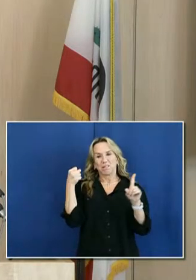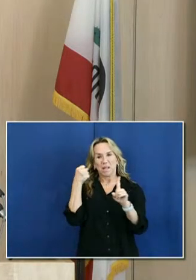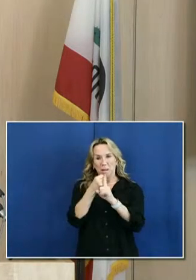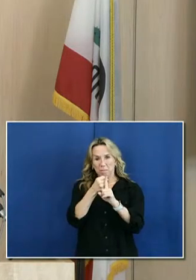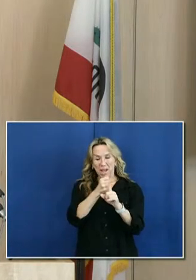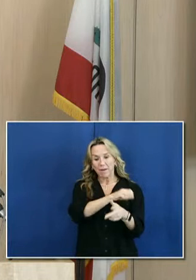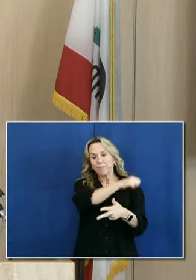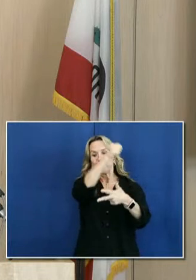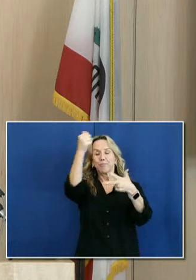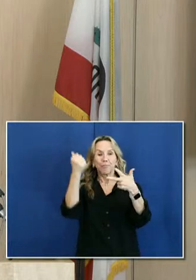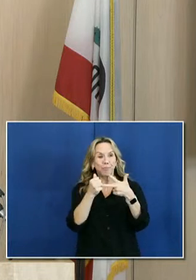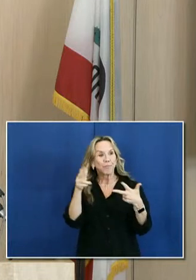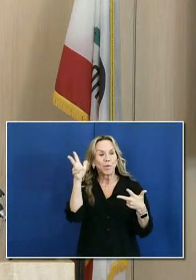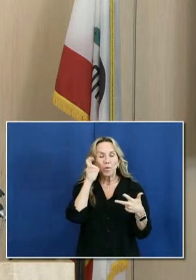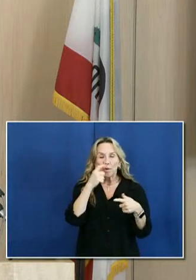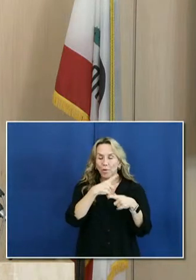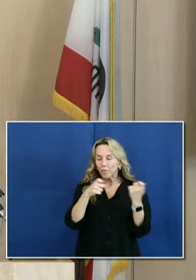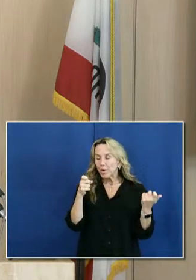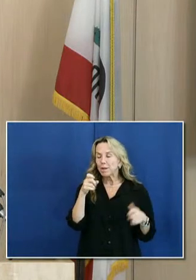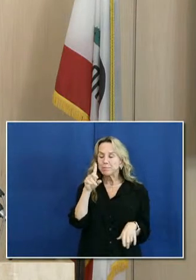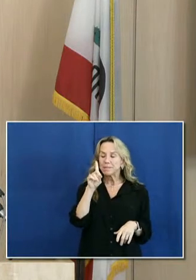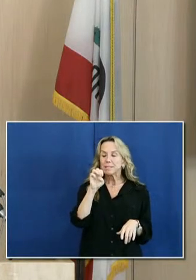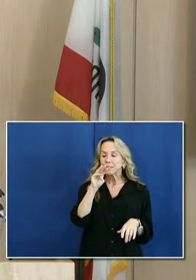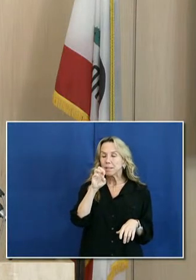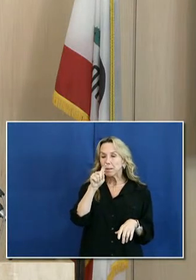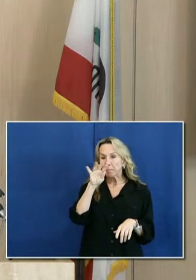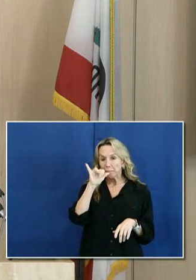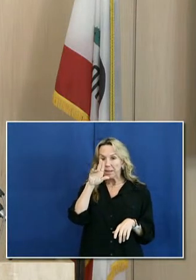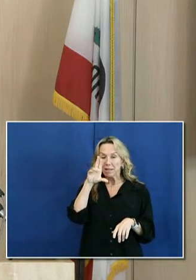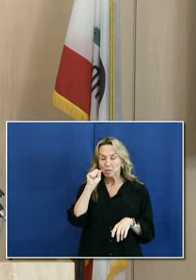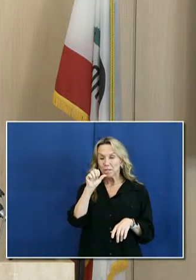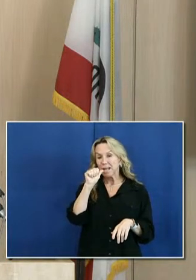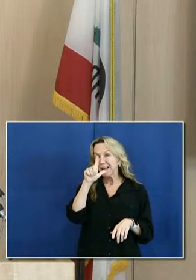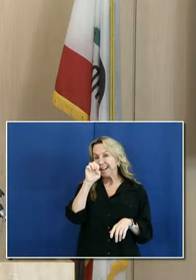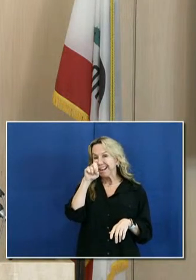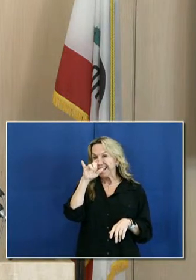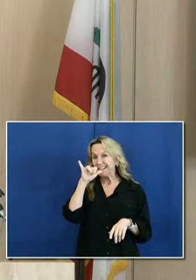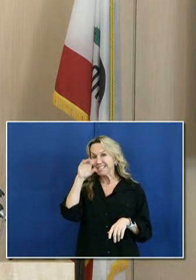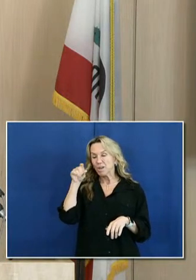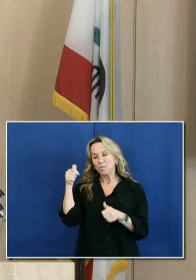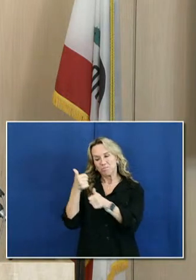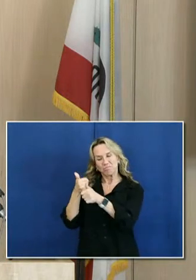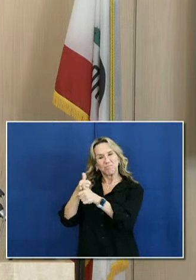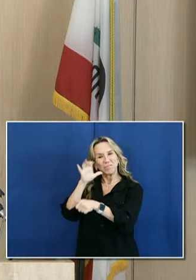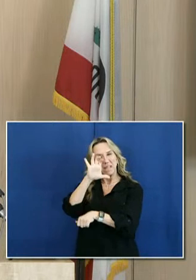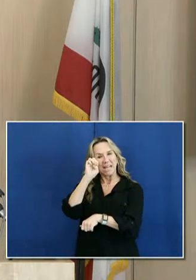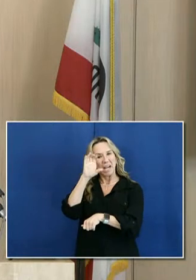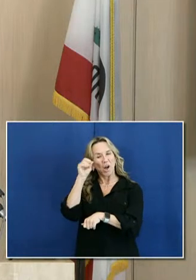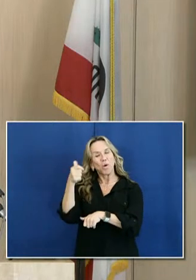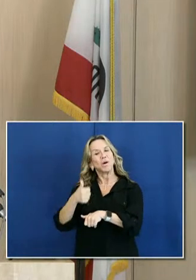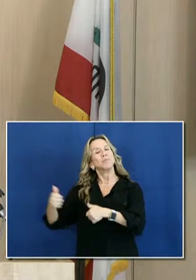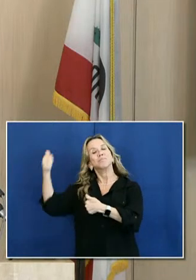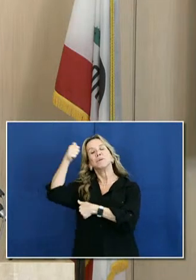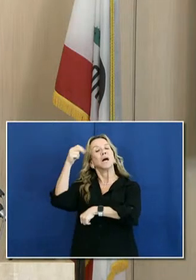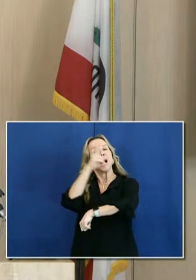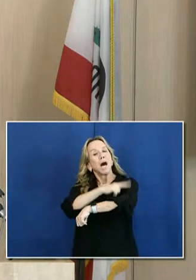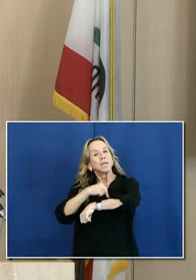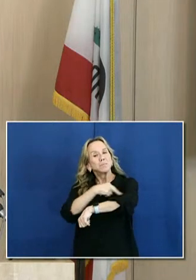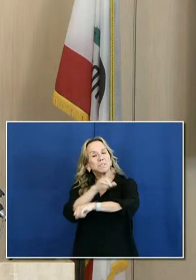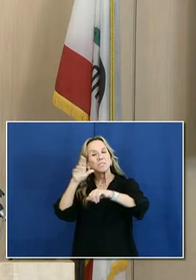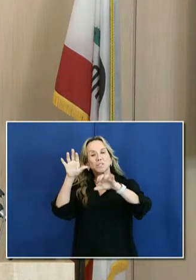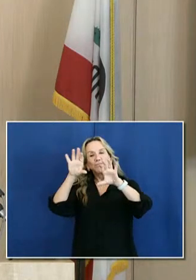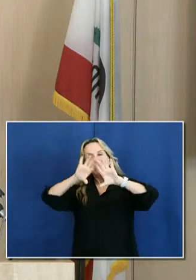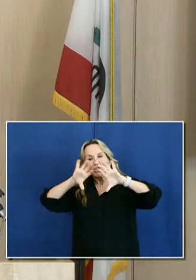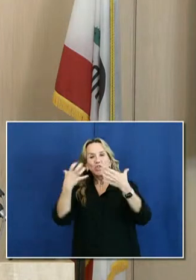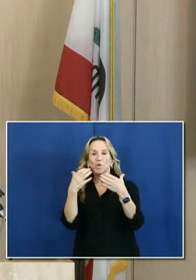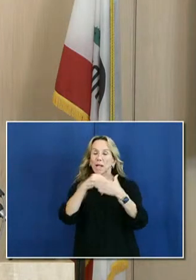In addition, we heard from Demetrius Alexio, the president and CEO of the Hospital Association of San Diego and Imperial Counties,